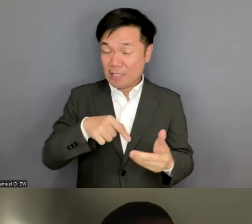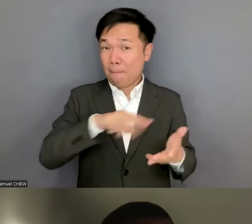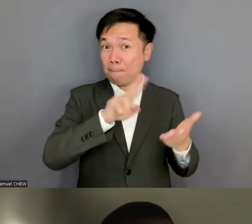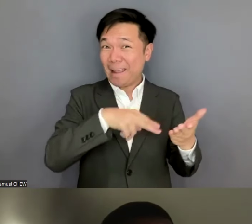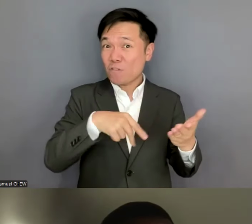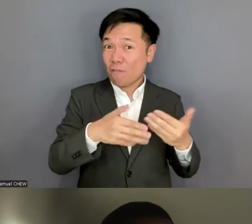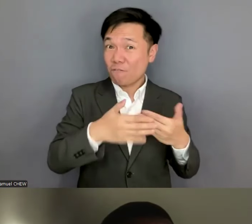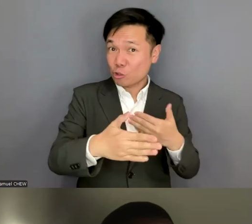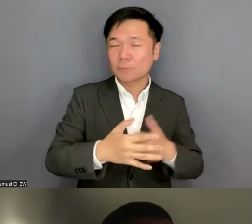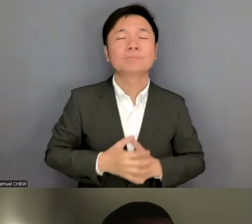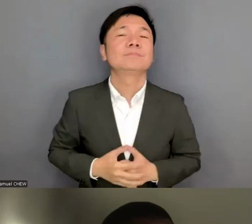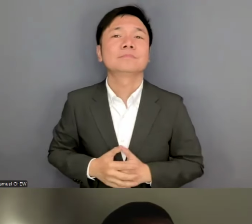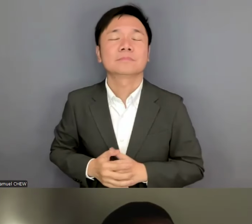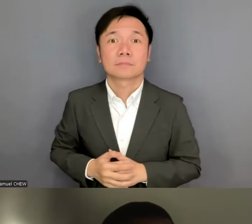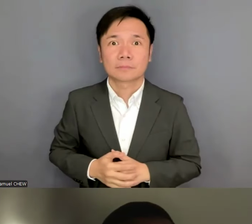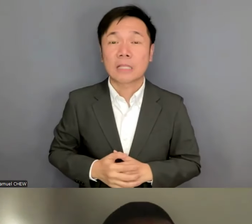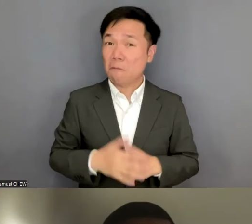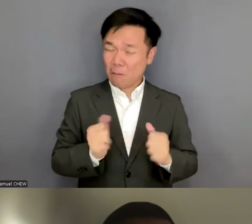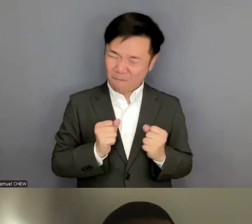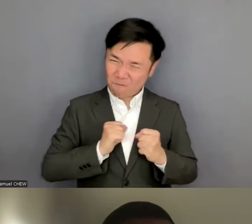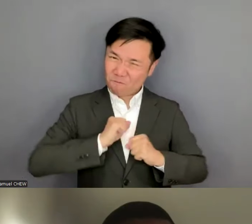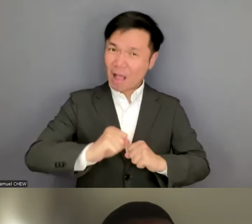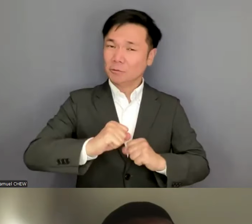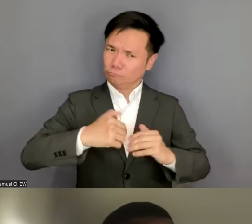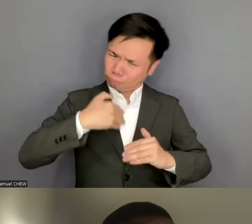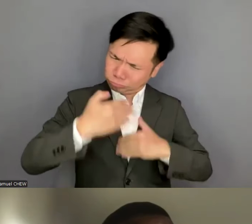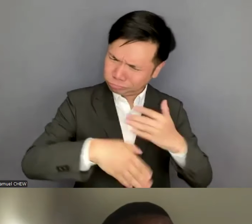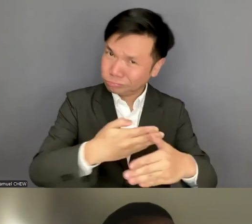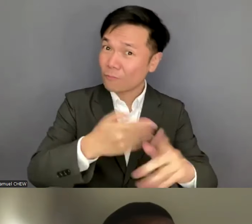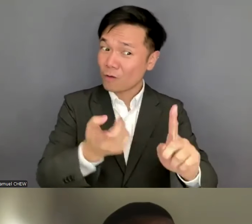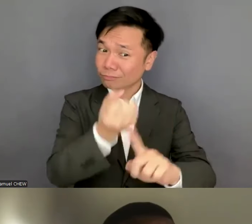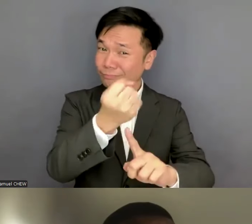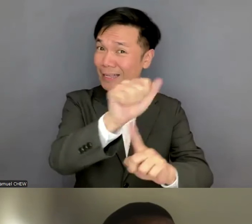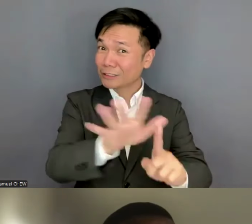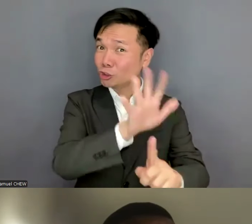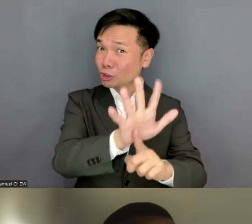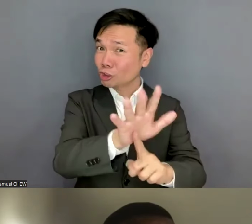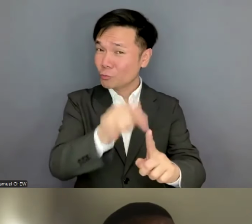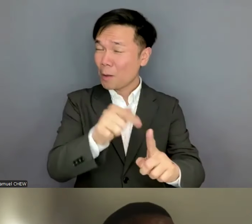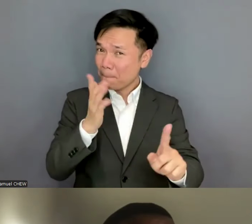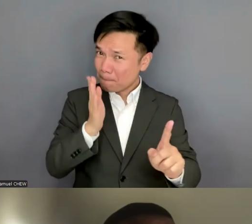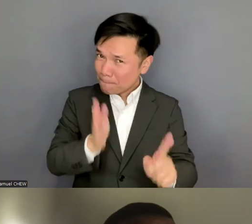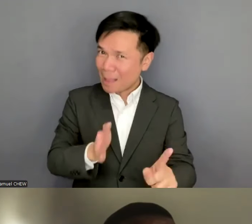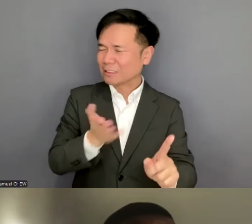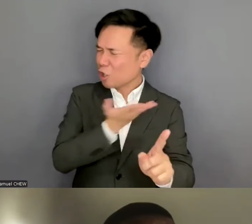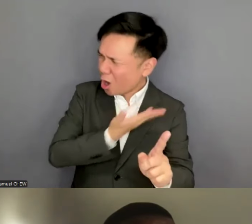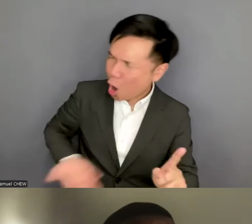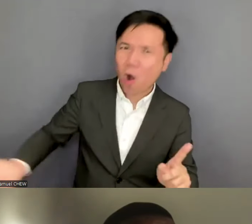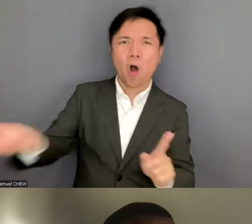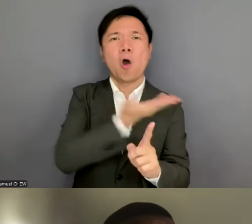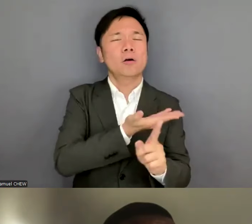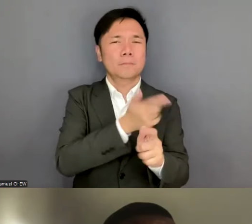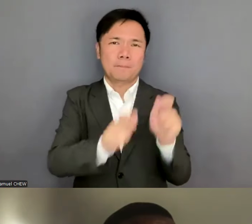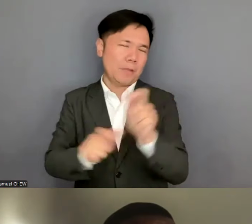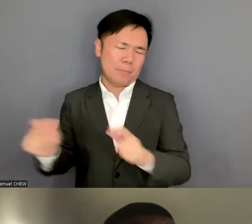to continue accelerating the achievement of the SDGs, we need to count on everybody, especially on